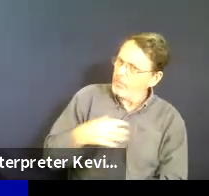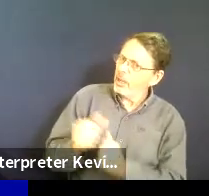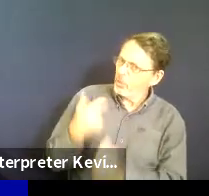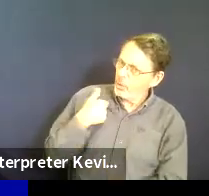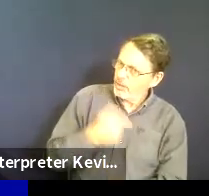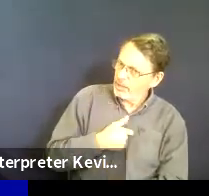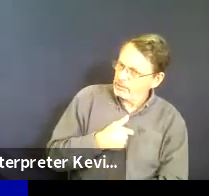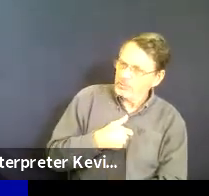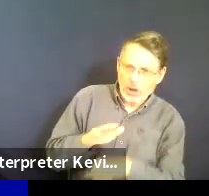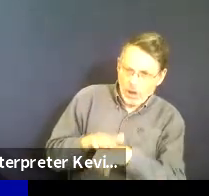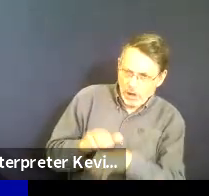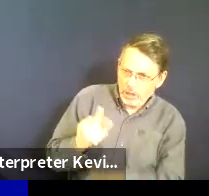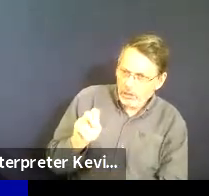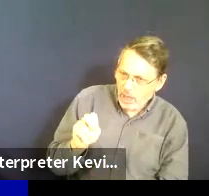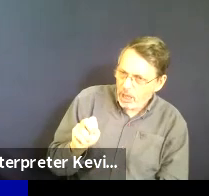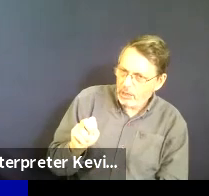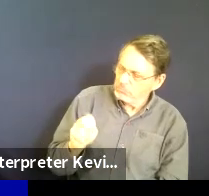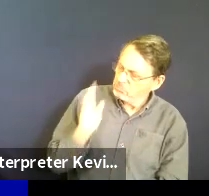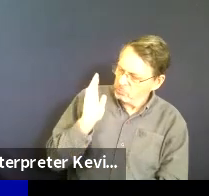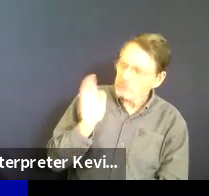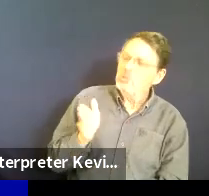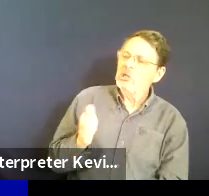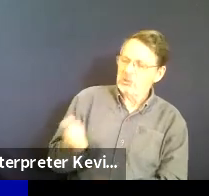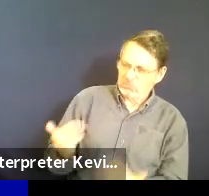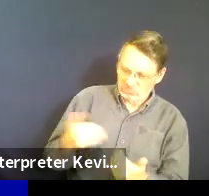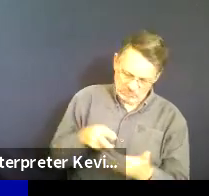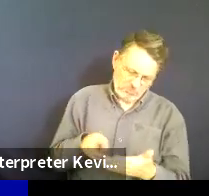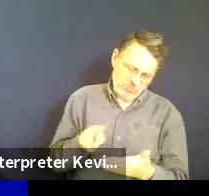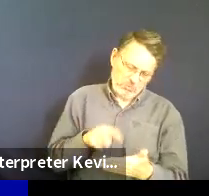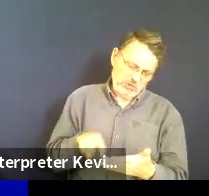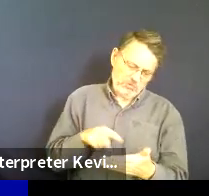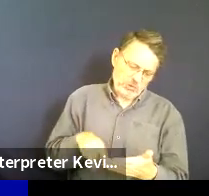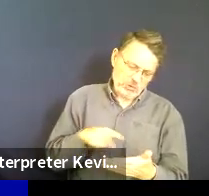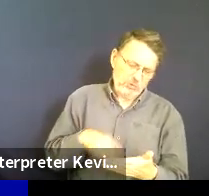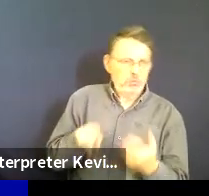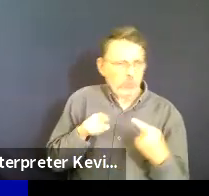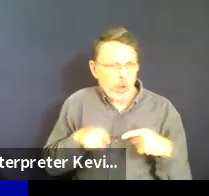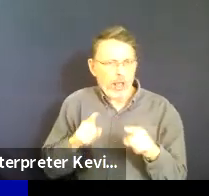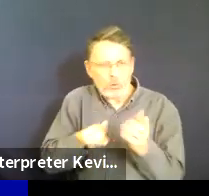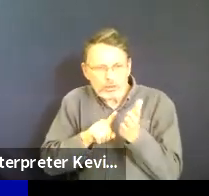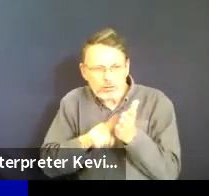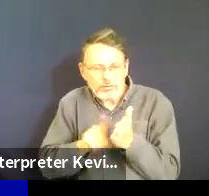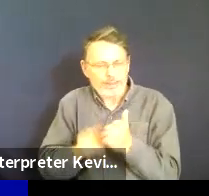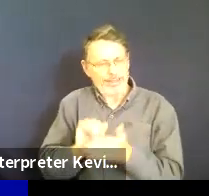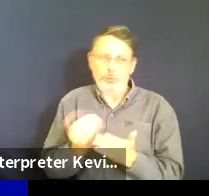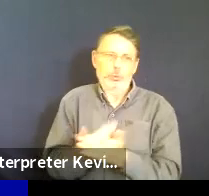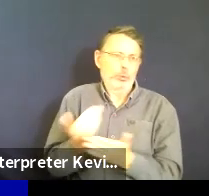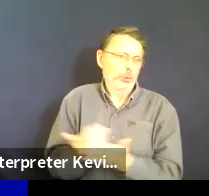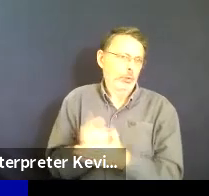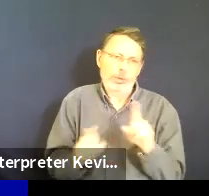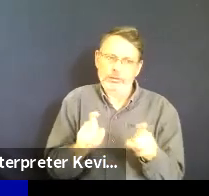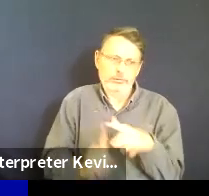online, and we will review it as we look at these novel questions about face